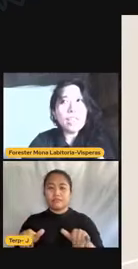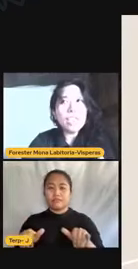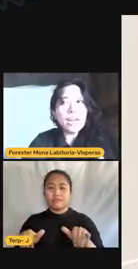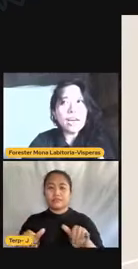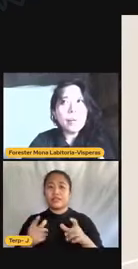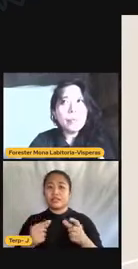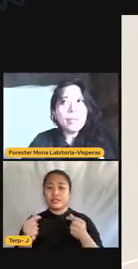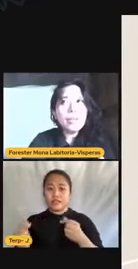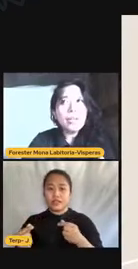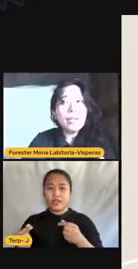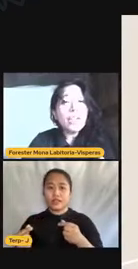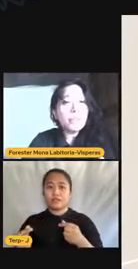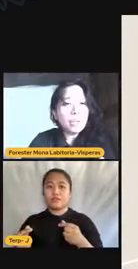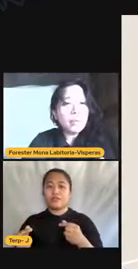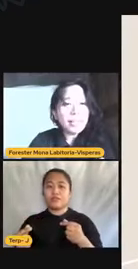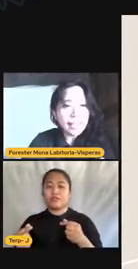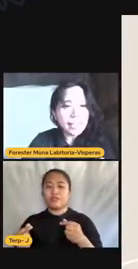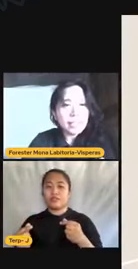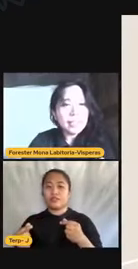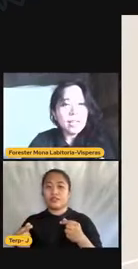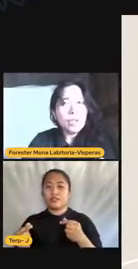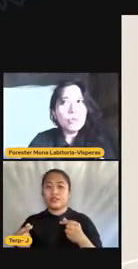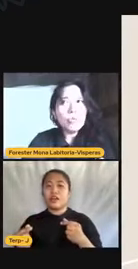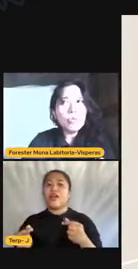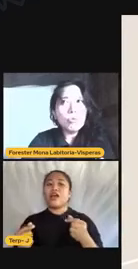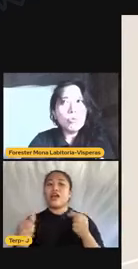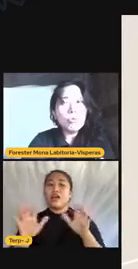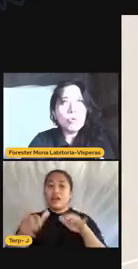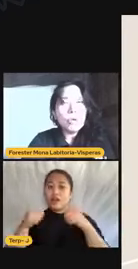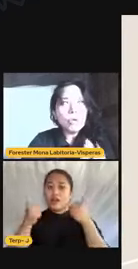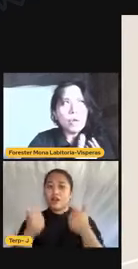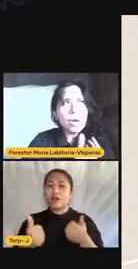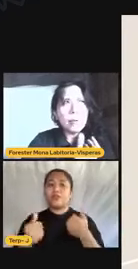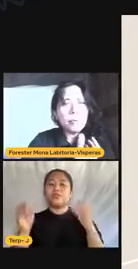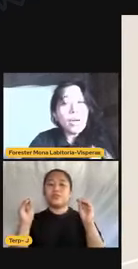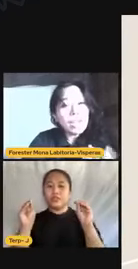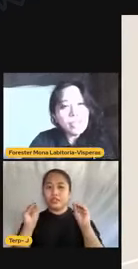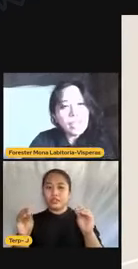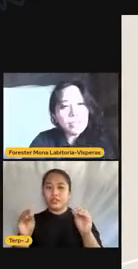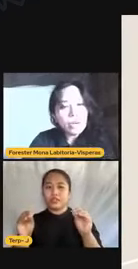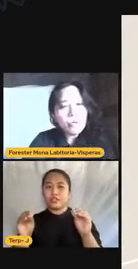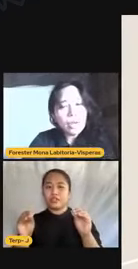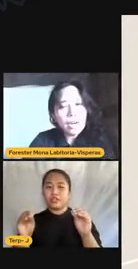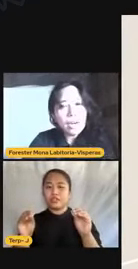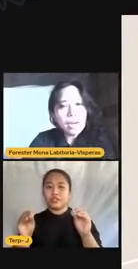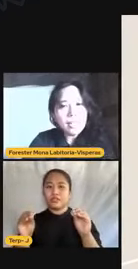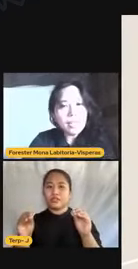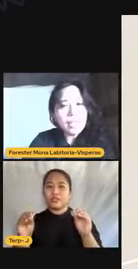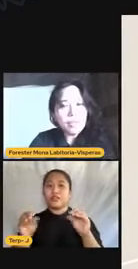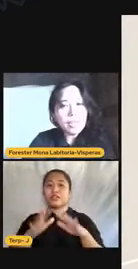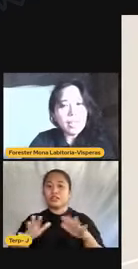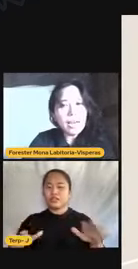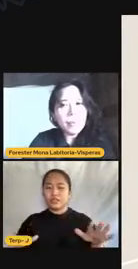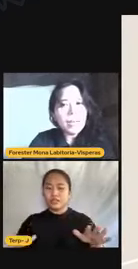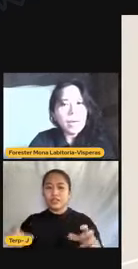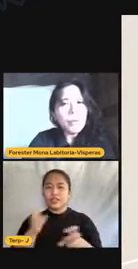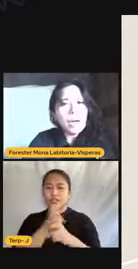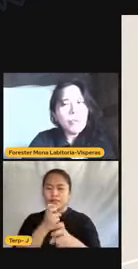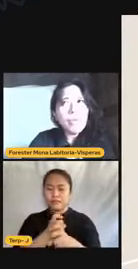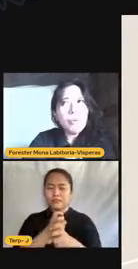how to teach nonverbal kids to yung activities of daily living